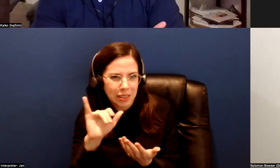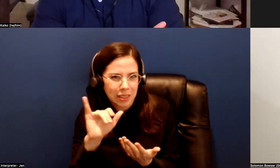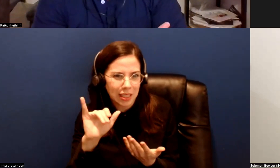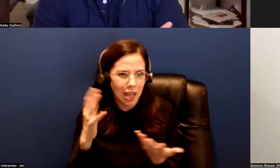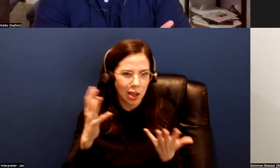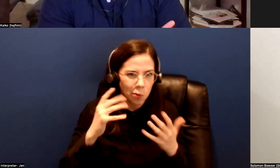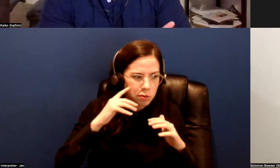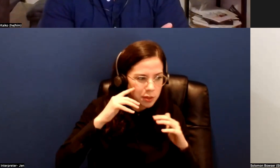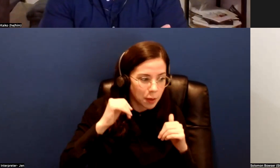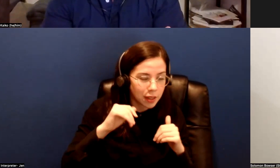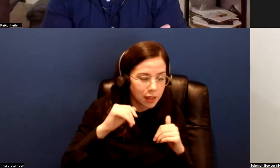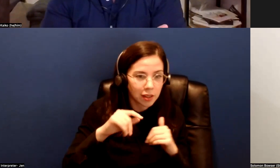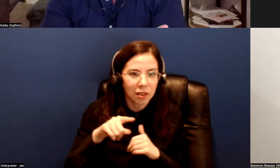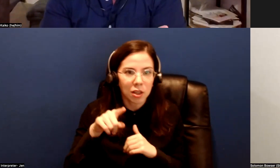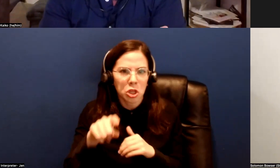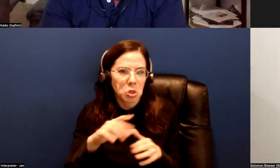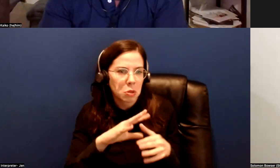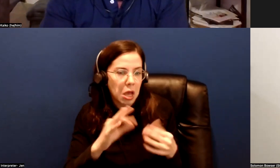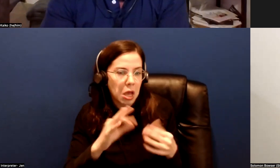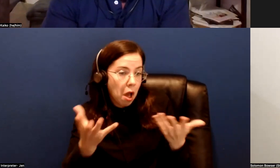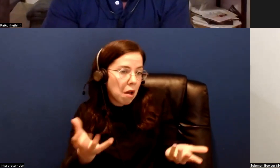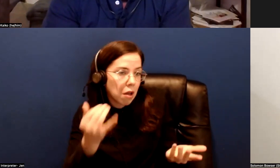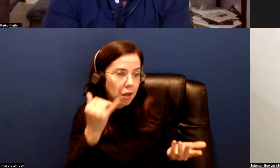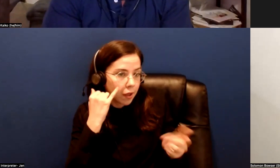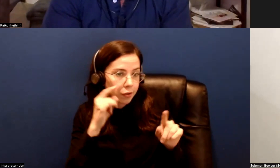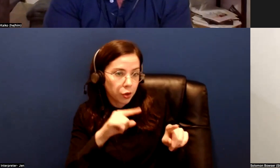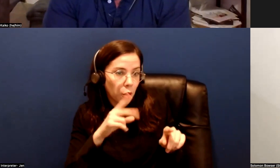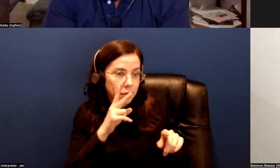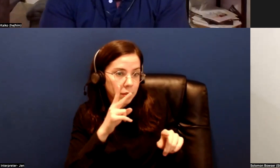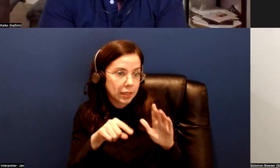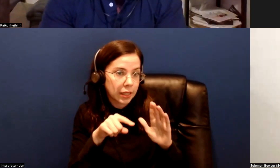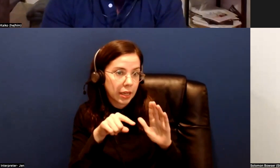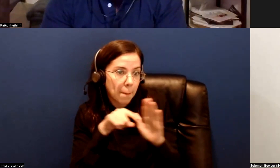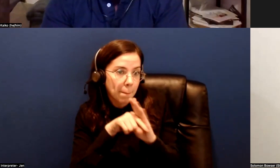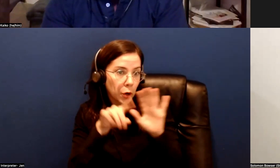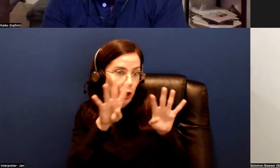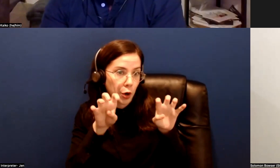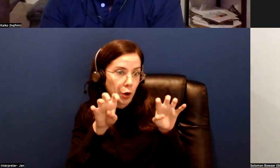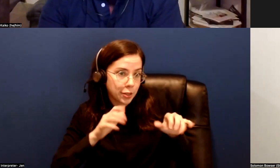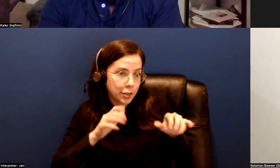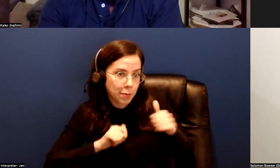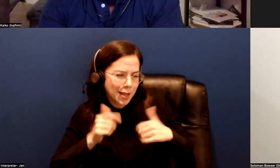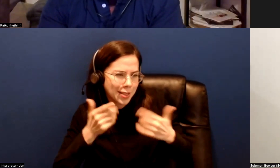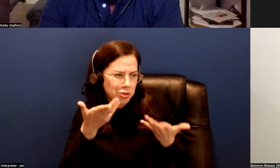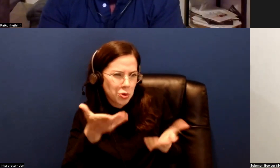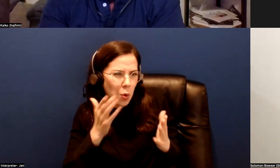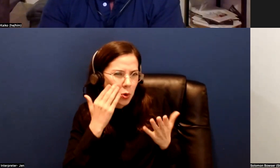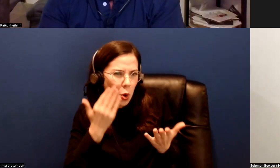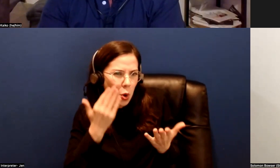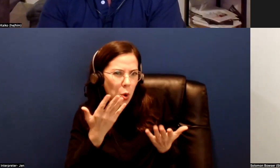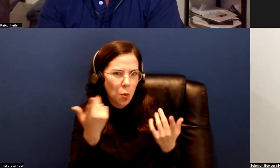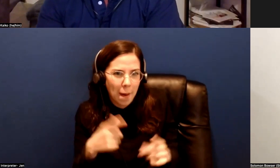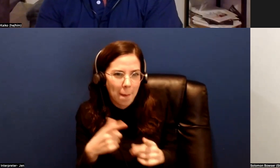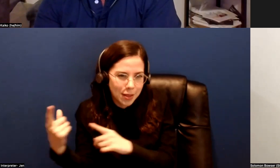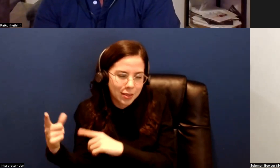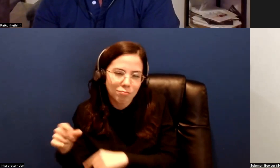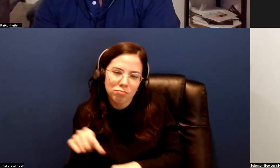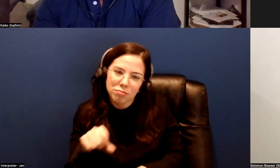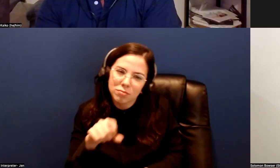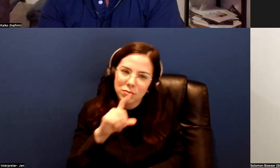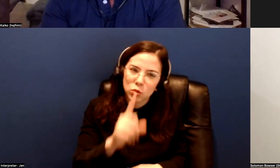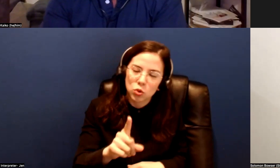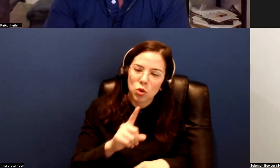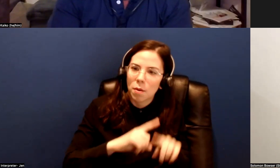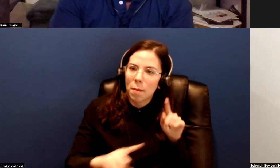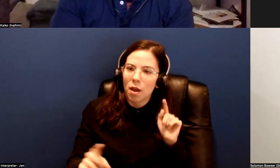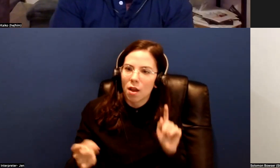could poke holes in that and say, well, if you're going to go see like a murder mystery play, you don't want to know what's going to happen. And that's true. But I think, going